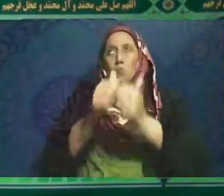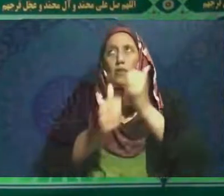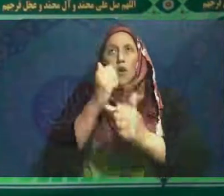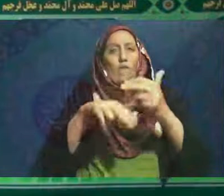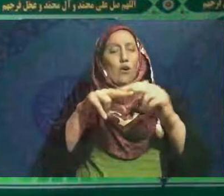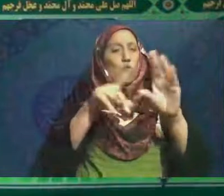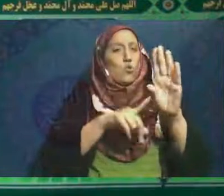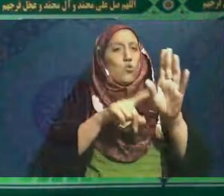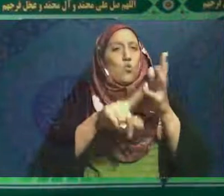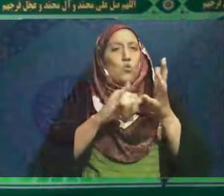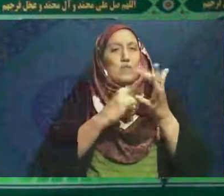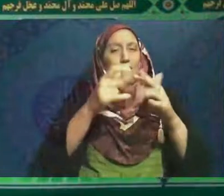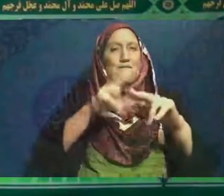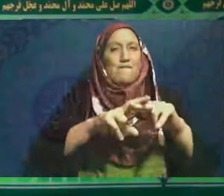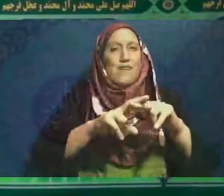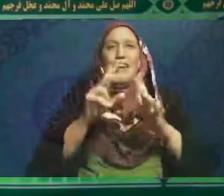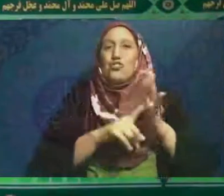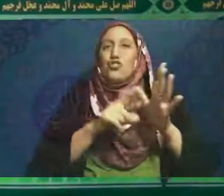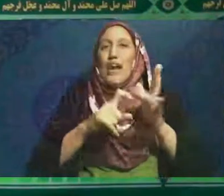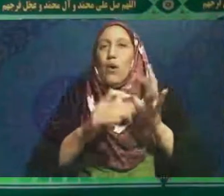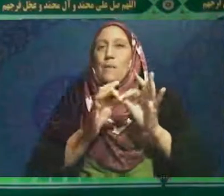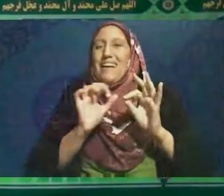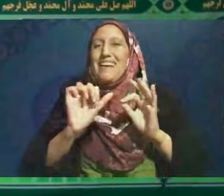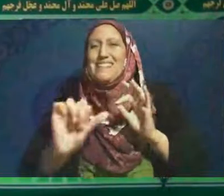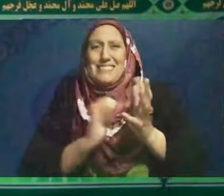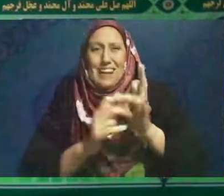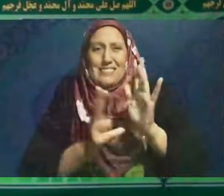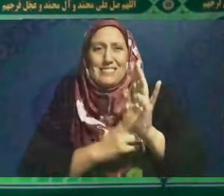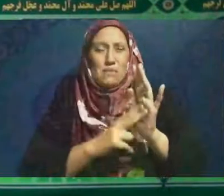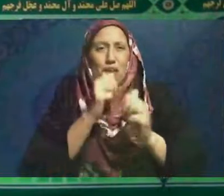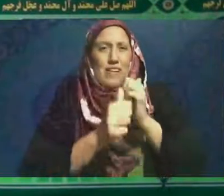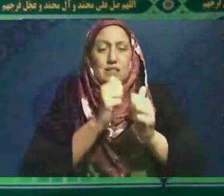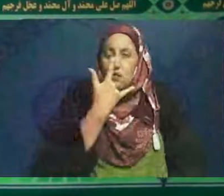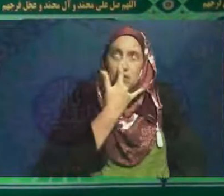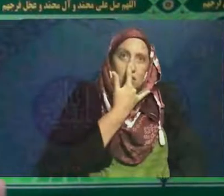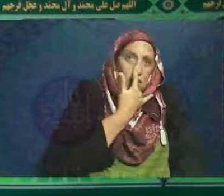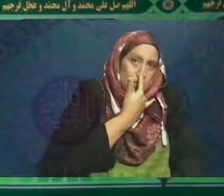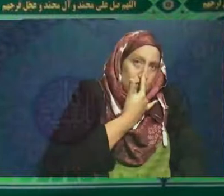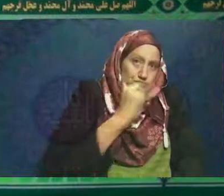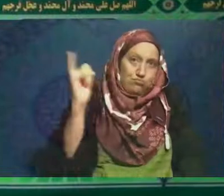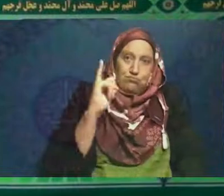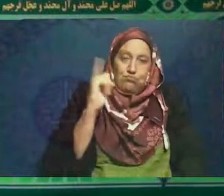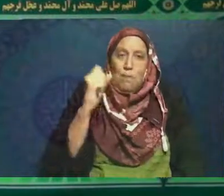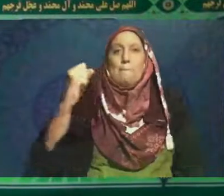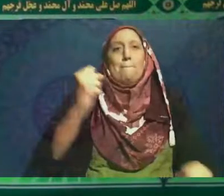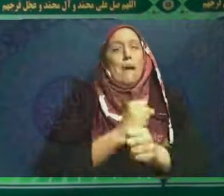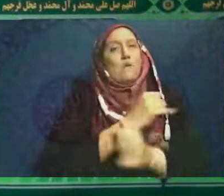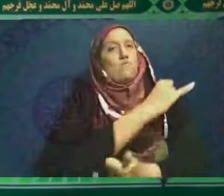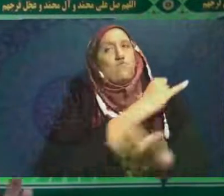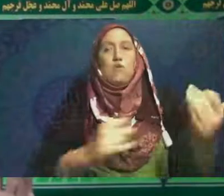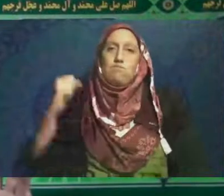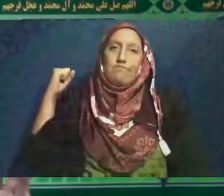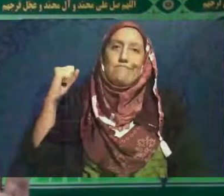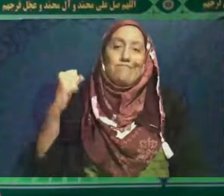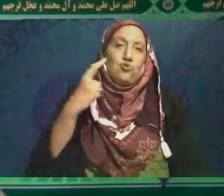such a horrible mistake and sin, attempting to kill their younger brother. All right, they threw him to the well, and all